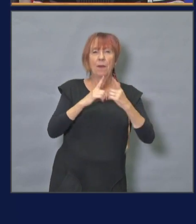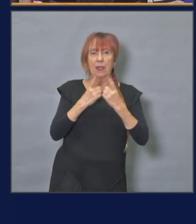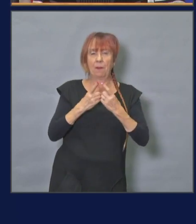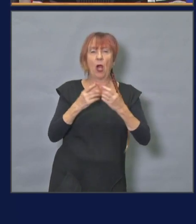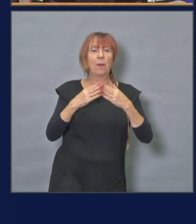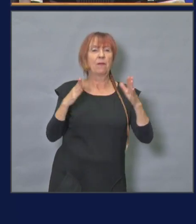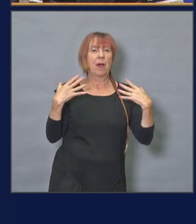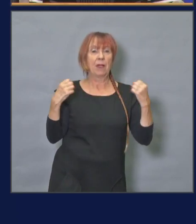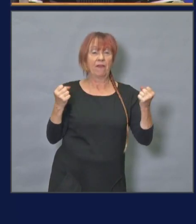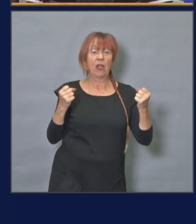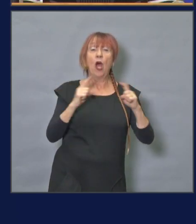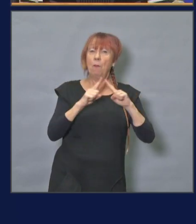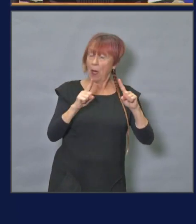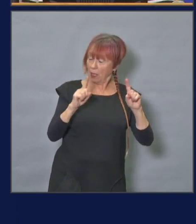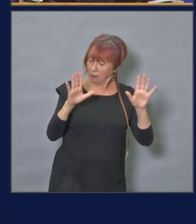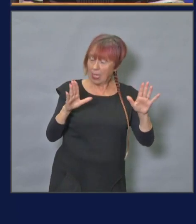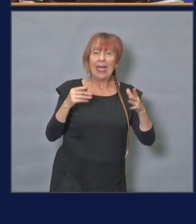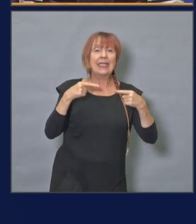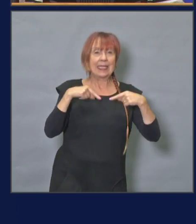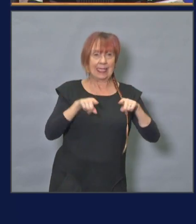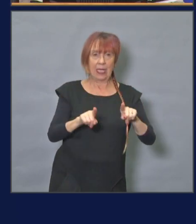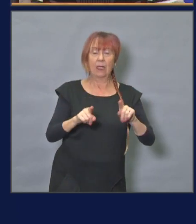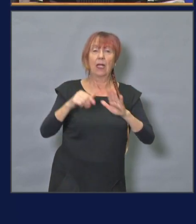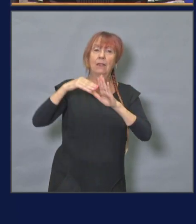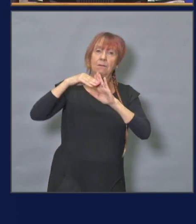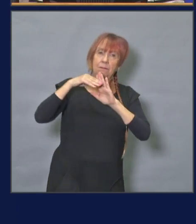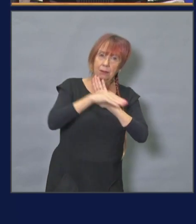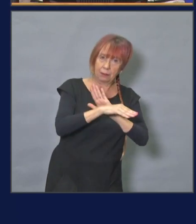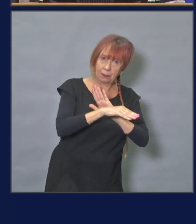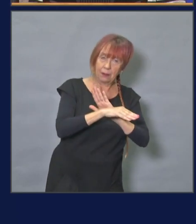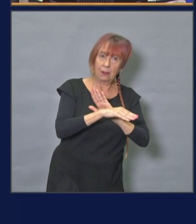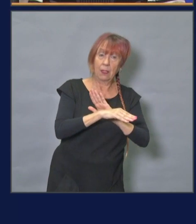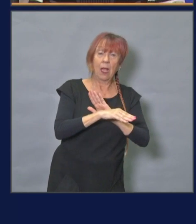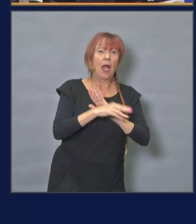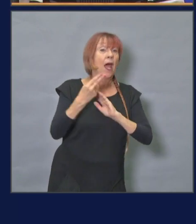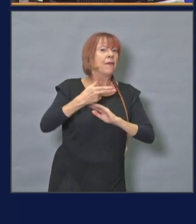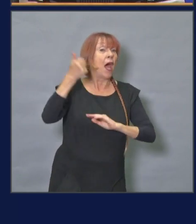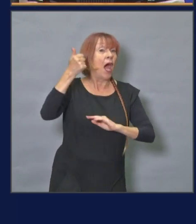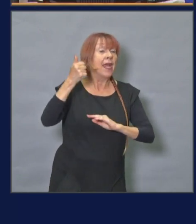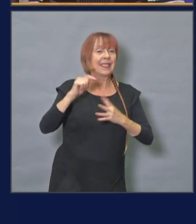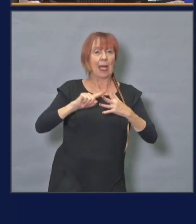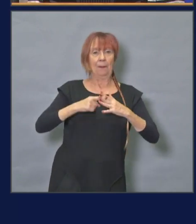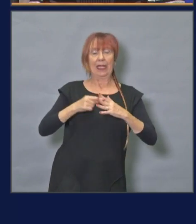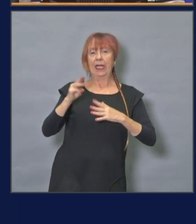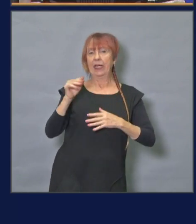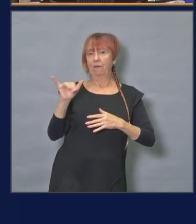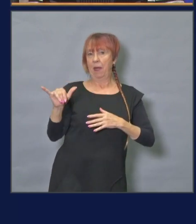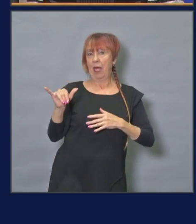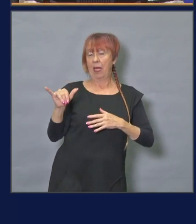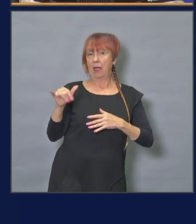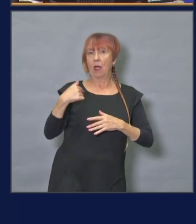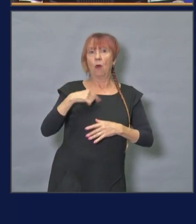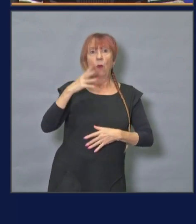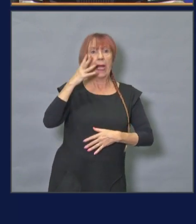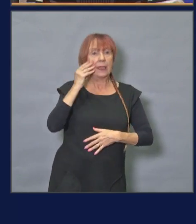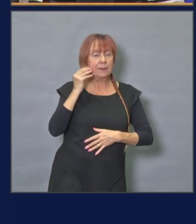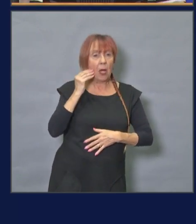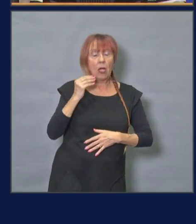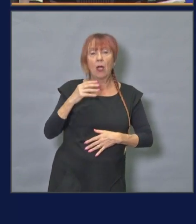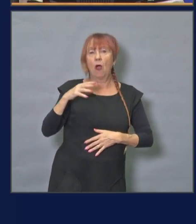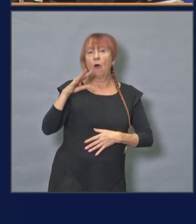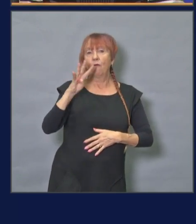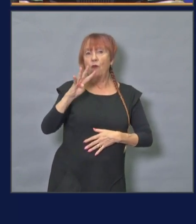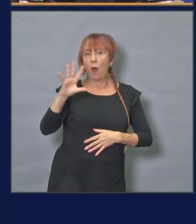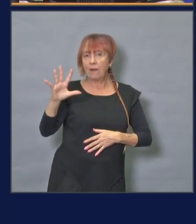in average daily deaths. Average daily deaths were at their highest in early May, where we were experiencing 45 to